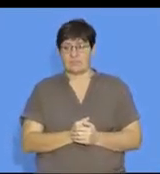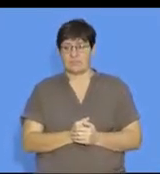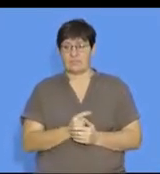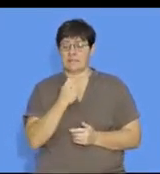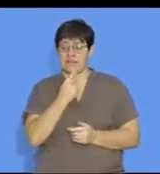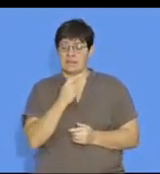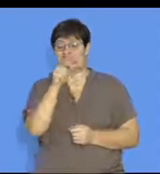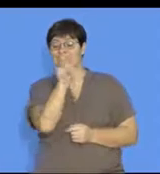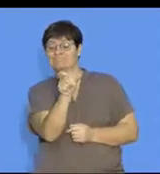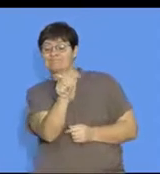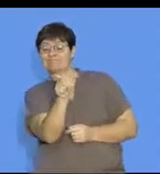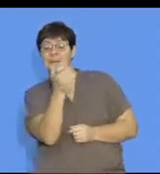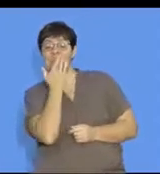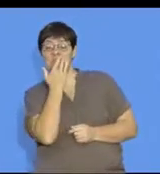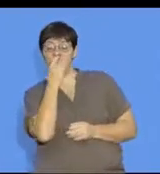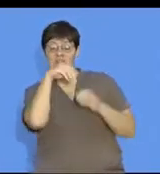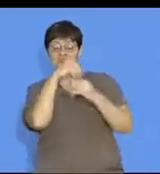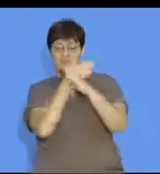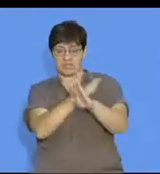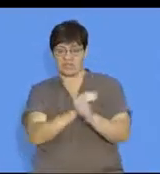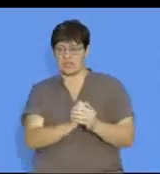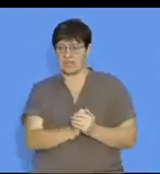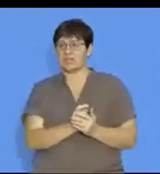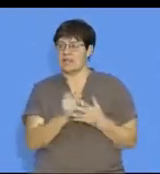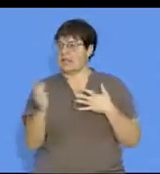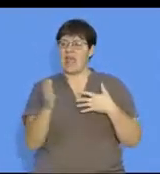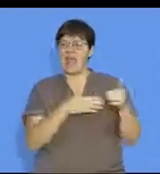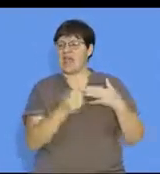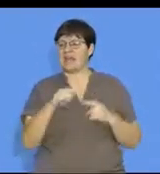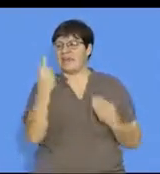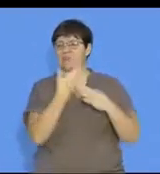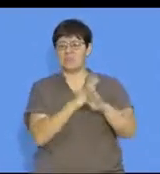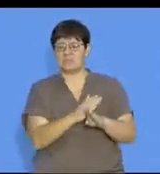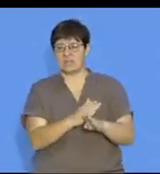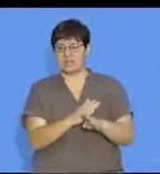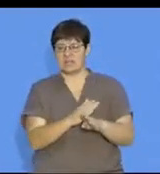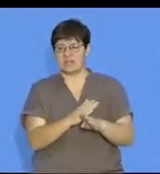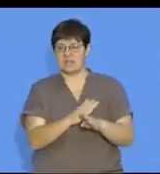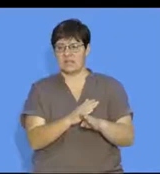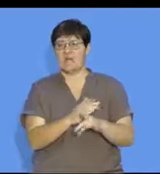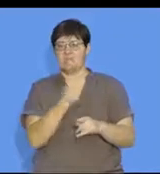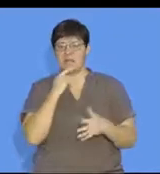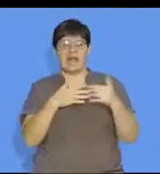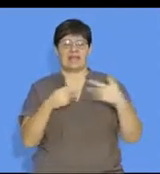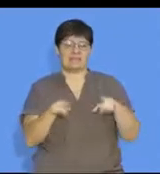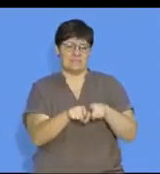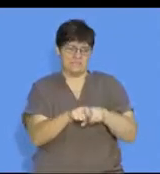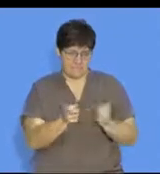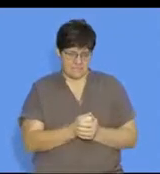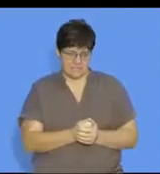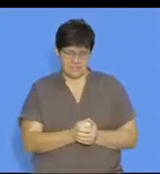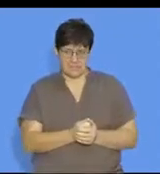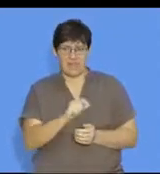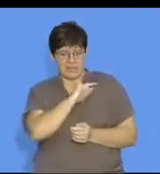say the internal resistance of the battery can be treated like any other resistor in series. We've managed to arrive at that,